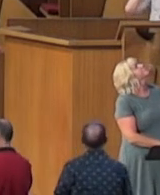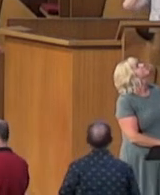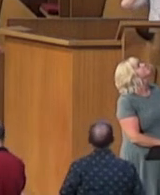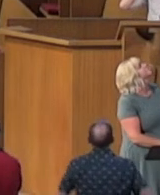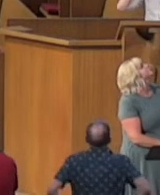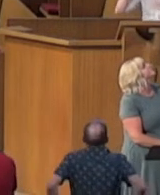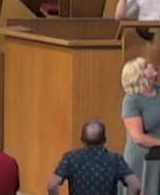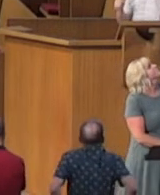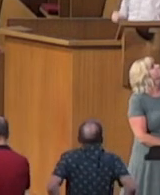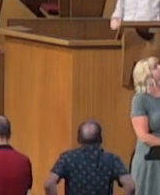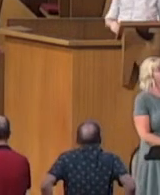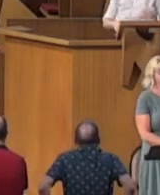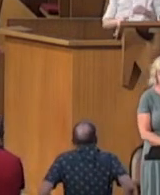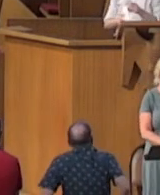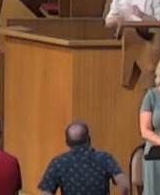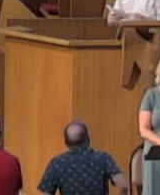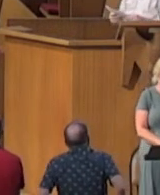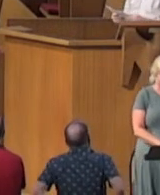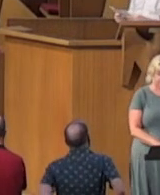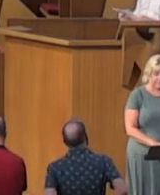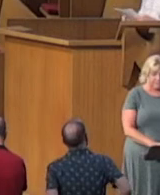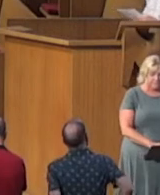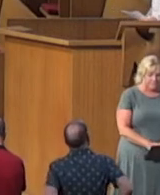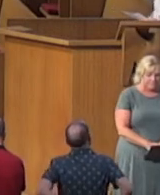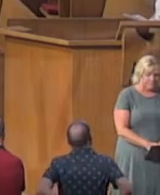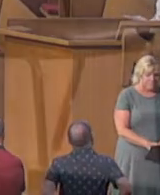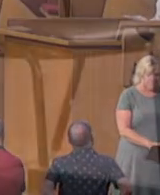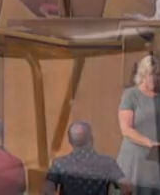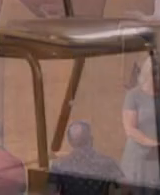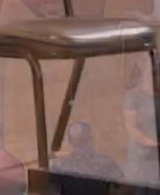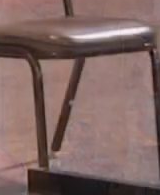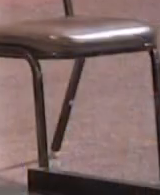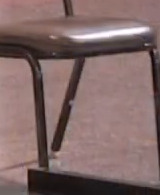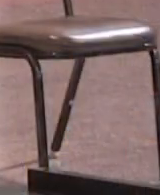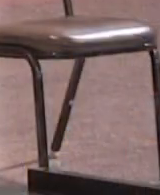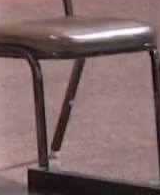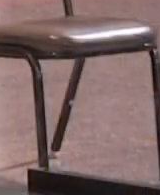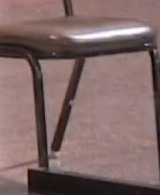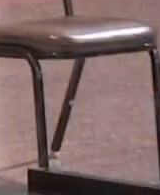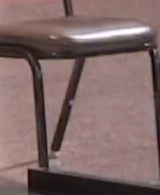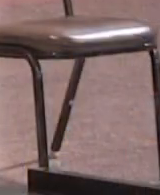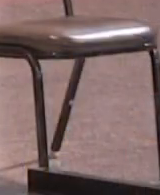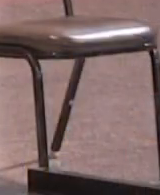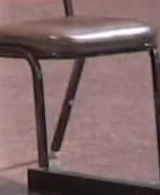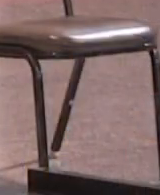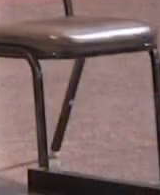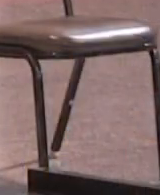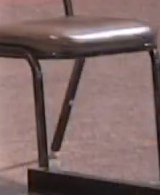Thank you.